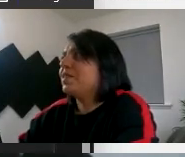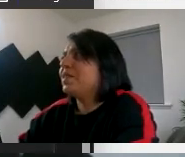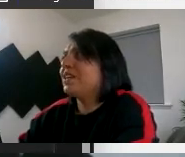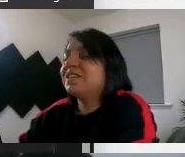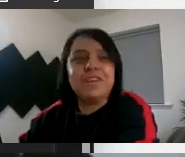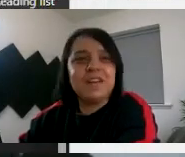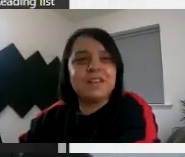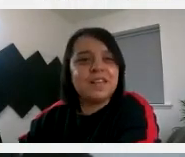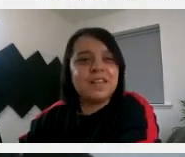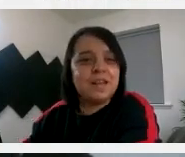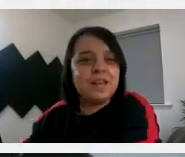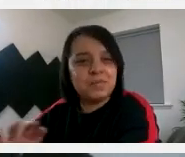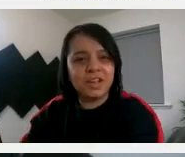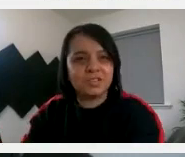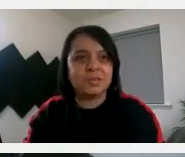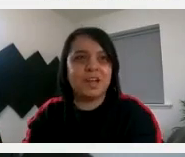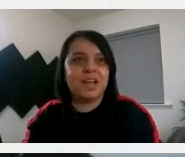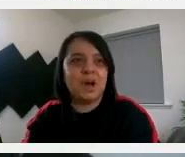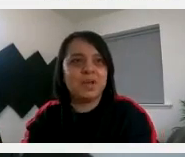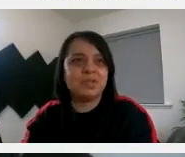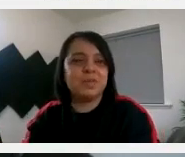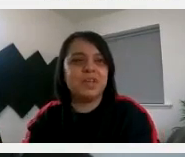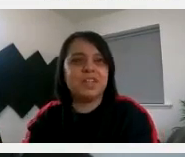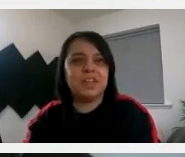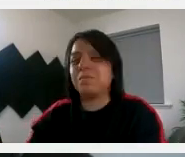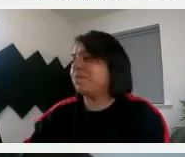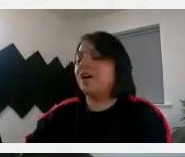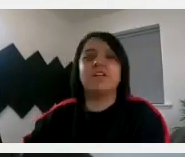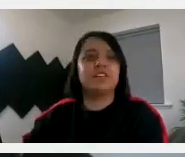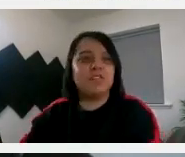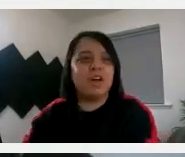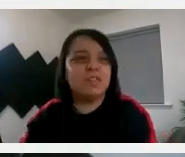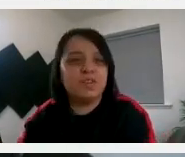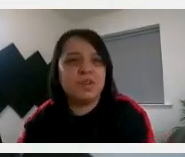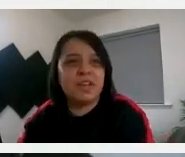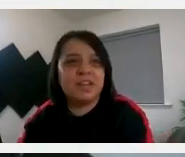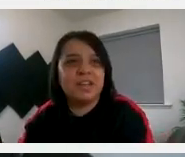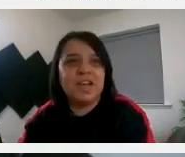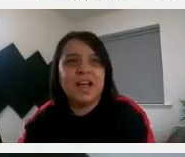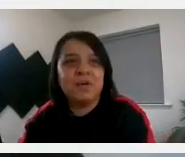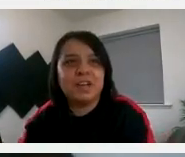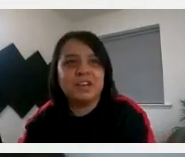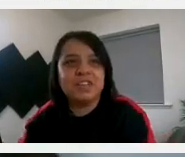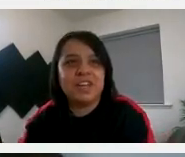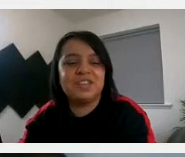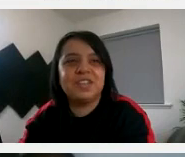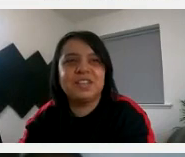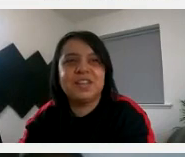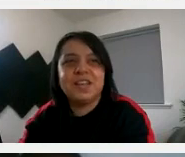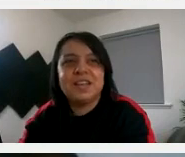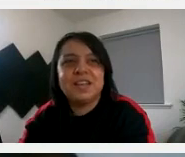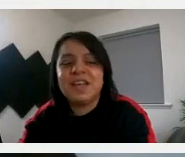Could you tell the different dialects from that, how people speak in, around the UK, how it kind of